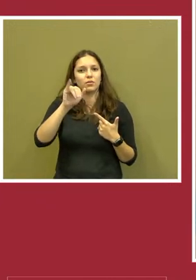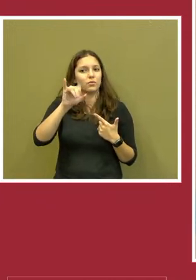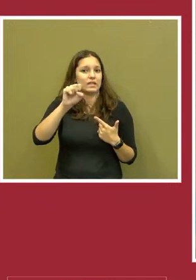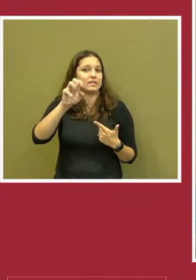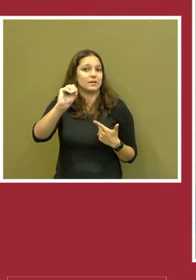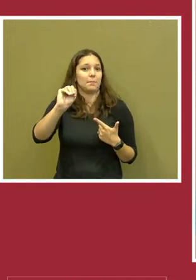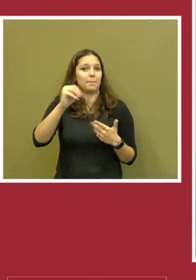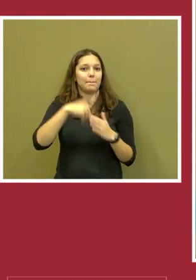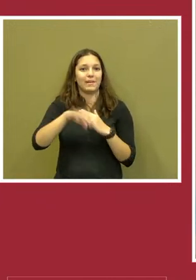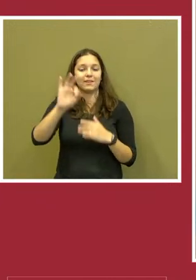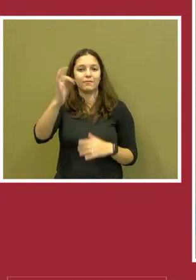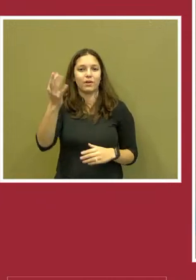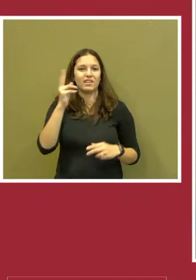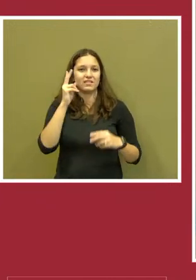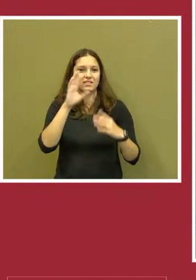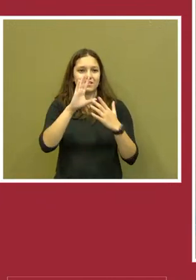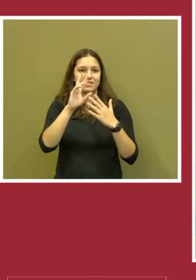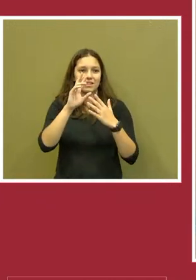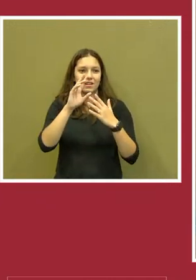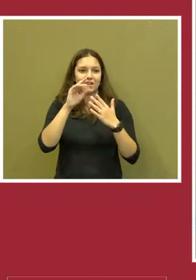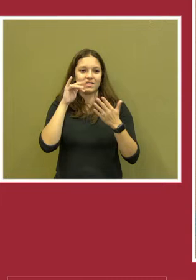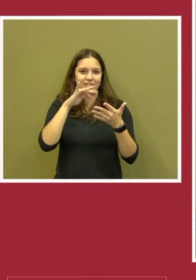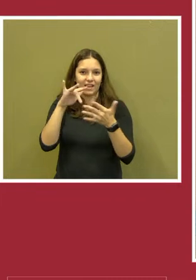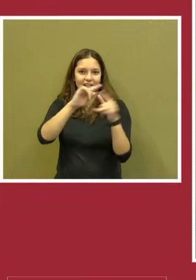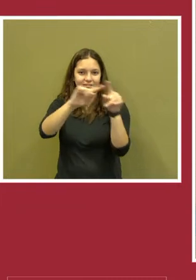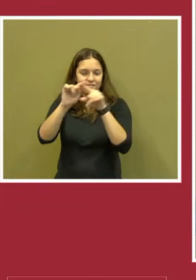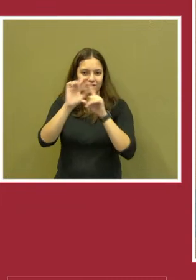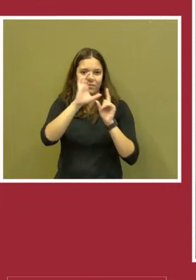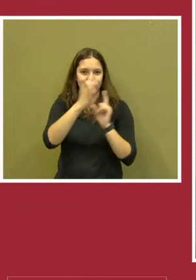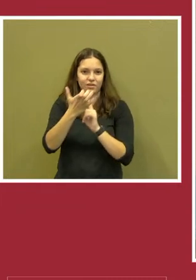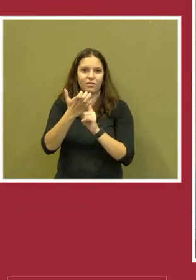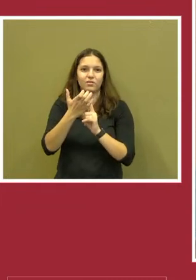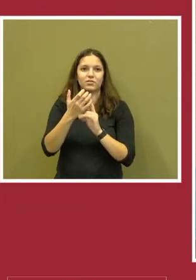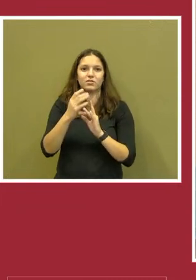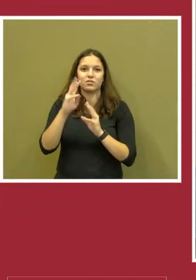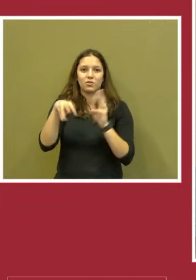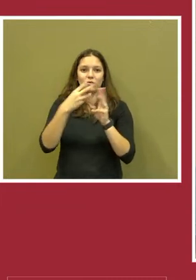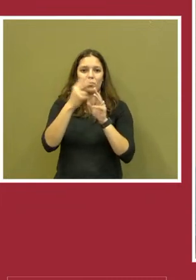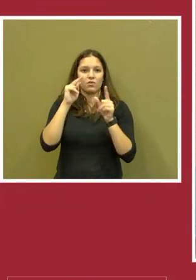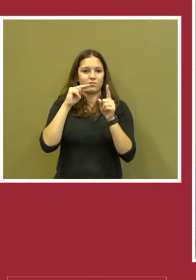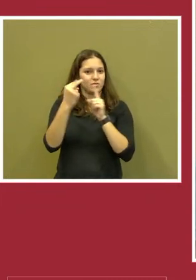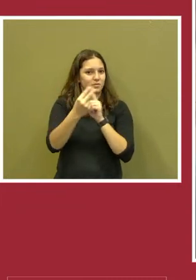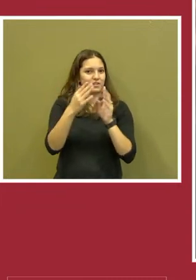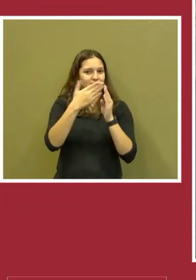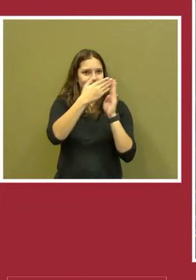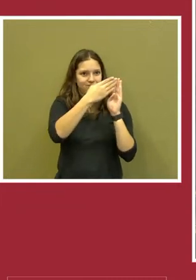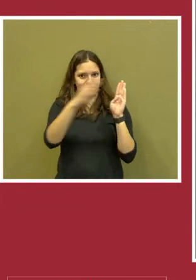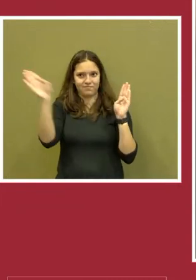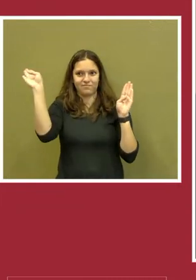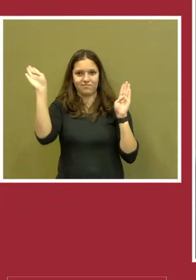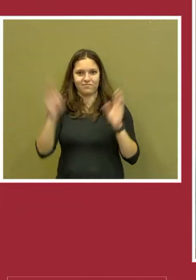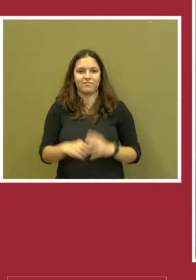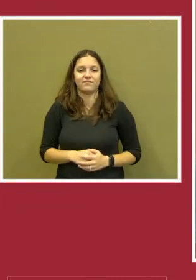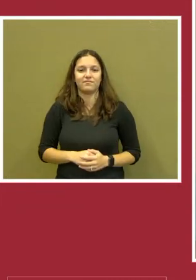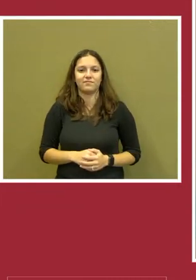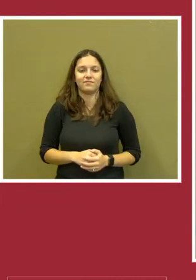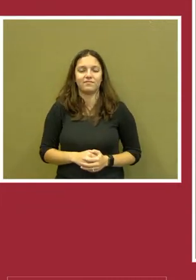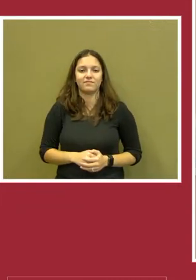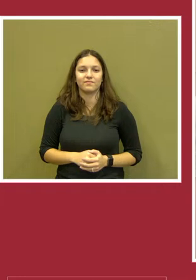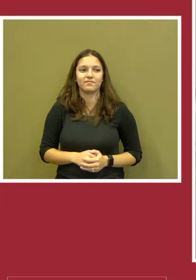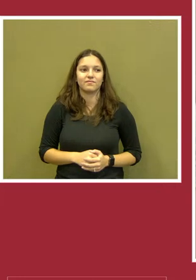just studying all these different cultures, and it really gives you just a wider worldview. Thank you.